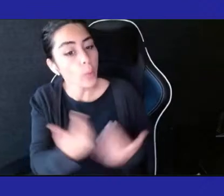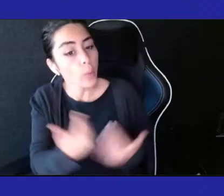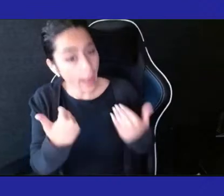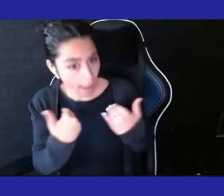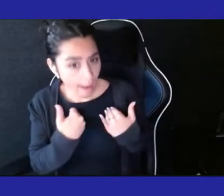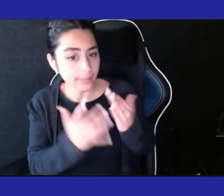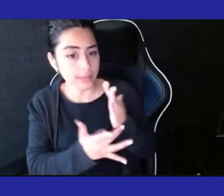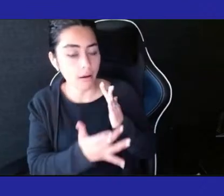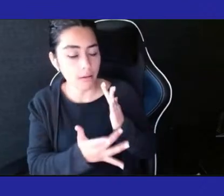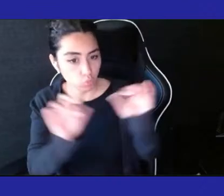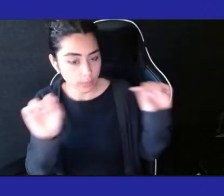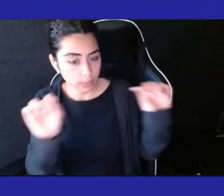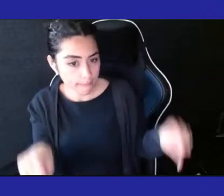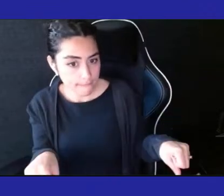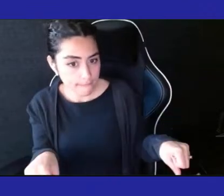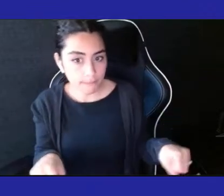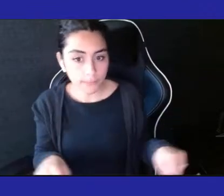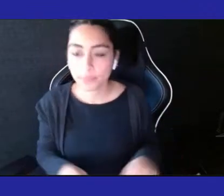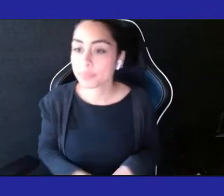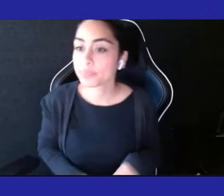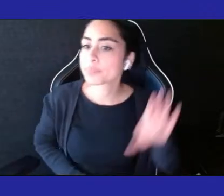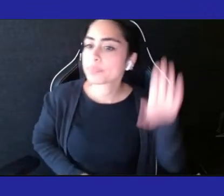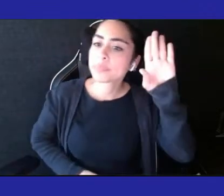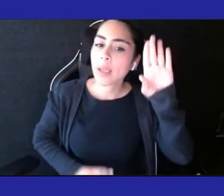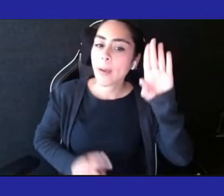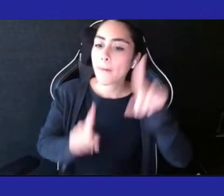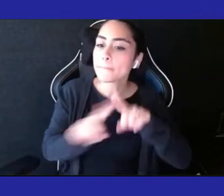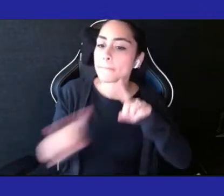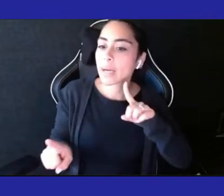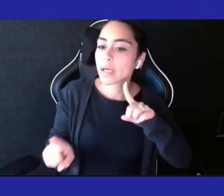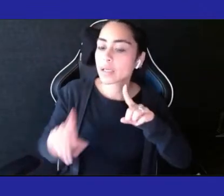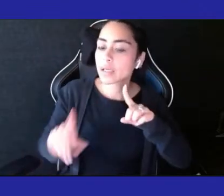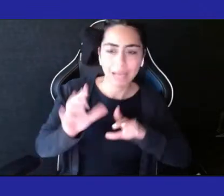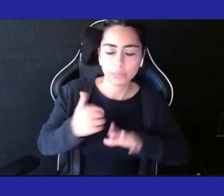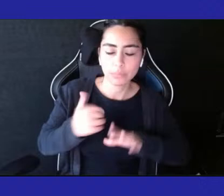But But it's interesting, in Sally's- behavioral health, I'm sorry for No, go ahead.